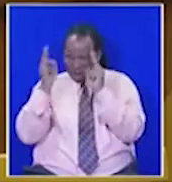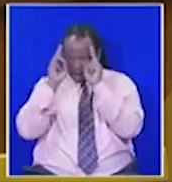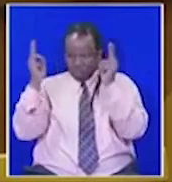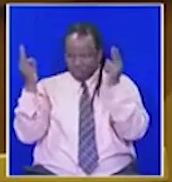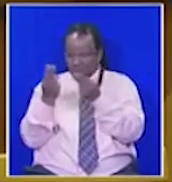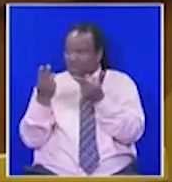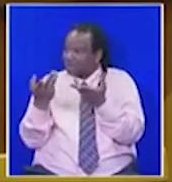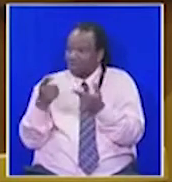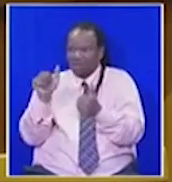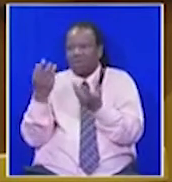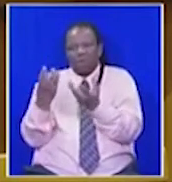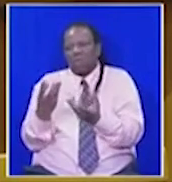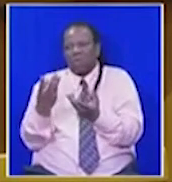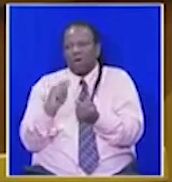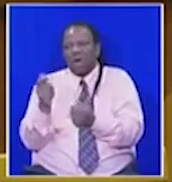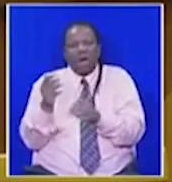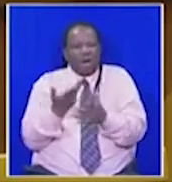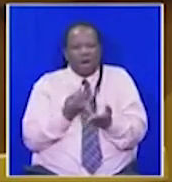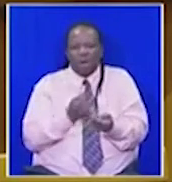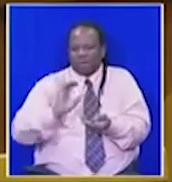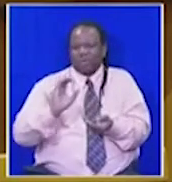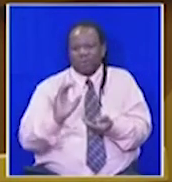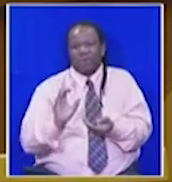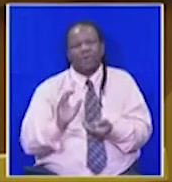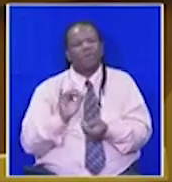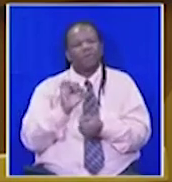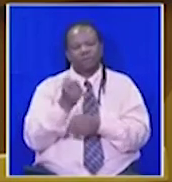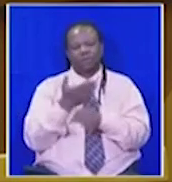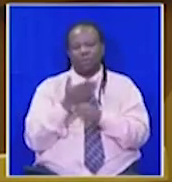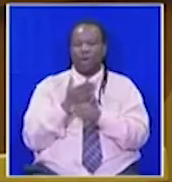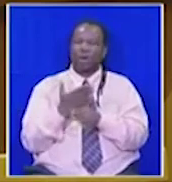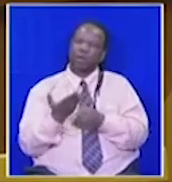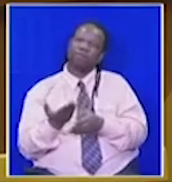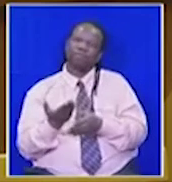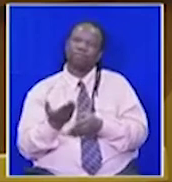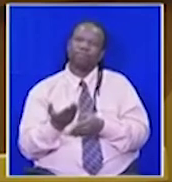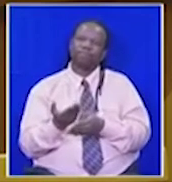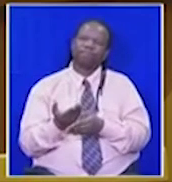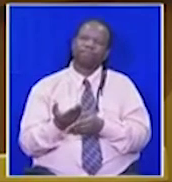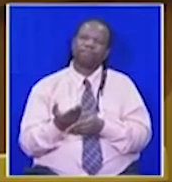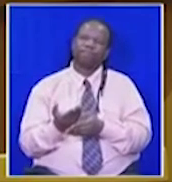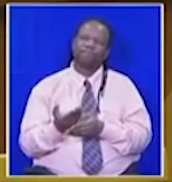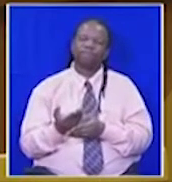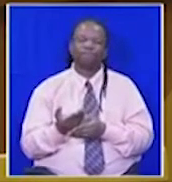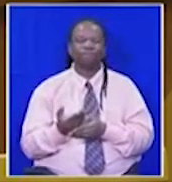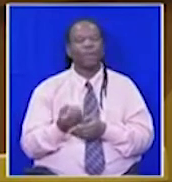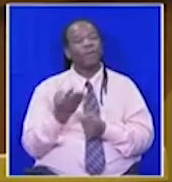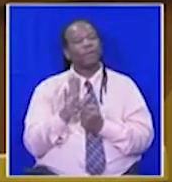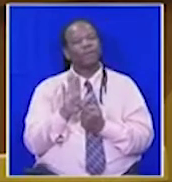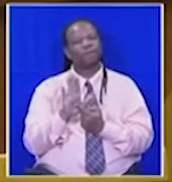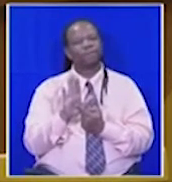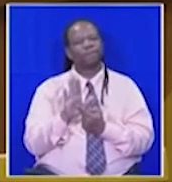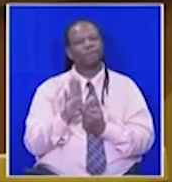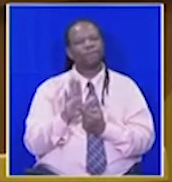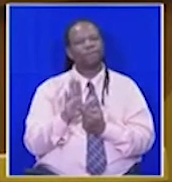cannot afford them. And let's await the work of this particular commission. Another example that he gives is